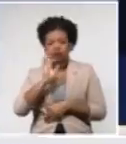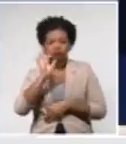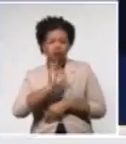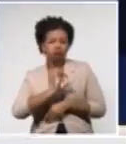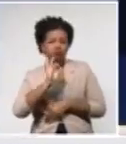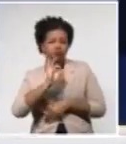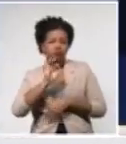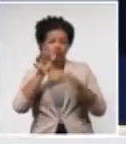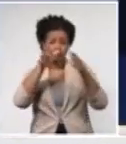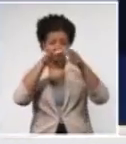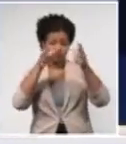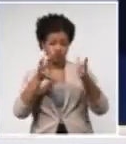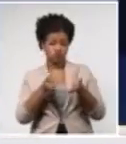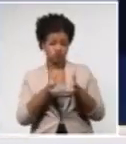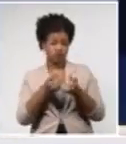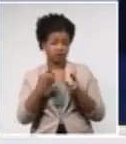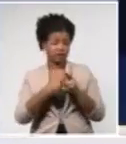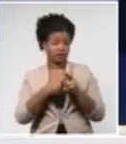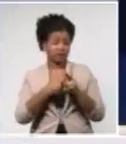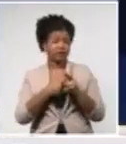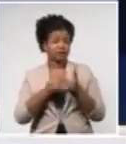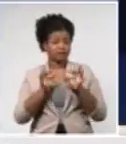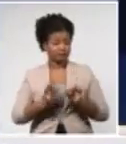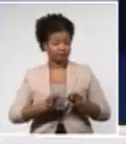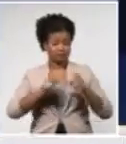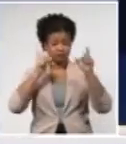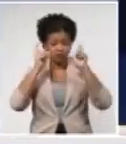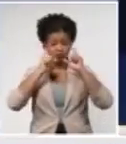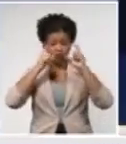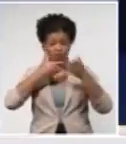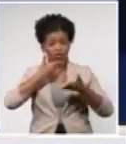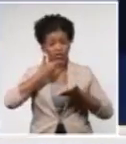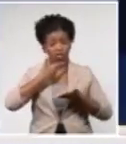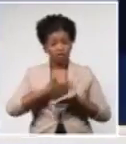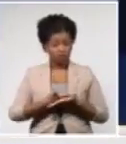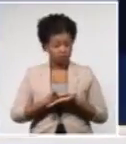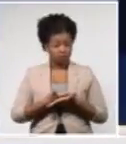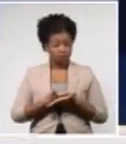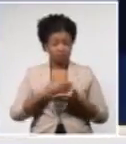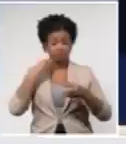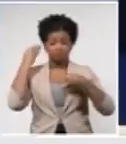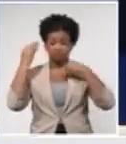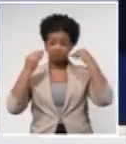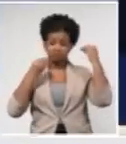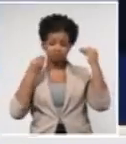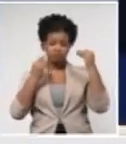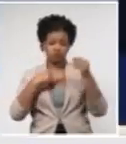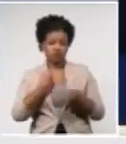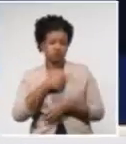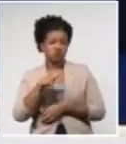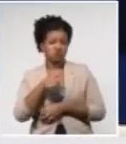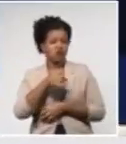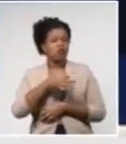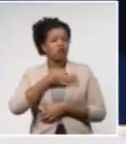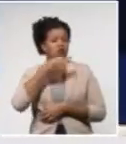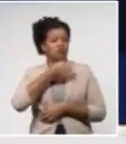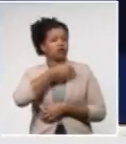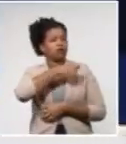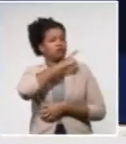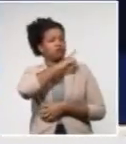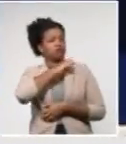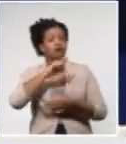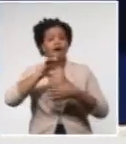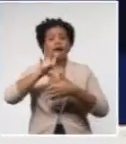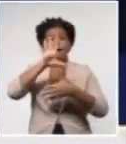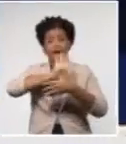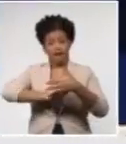5.45%. And I repeat, this is something that I evaluate every day. We take a look at the world's indicators,